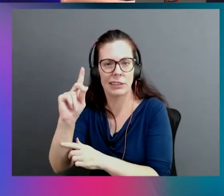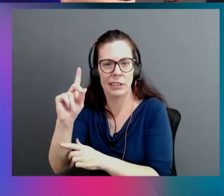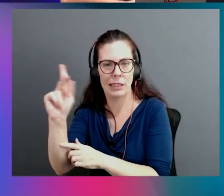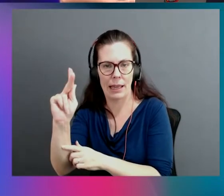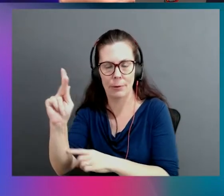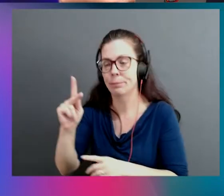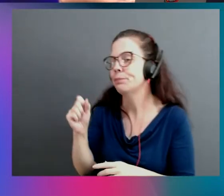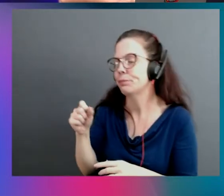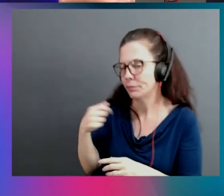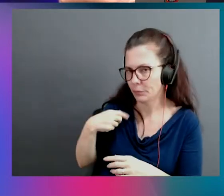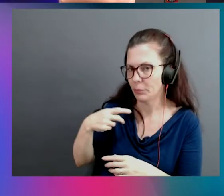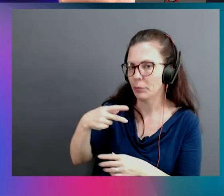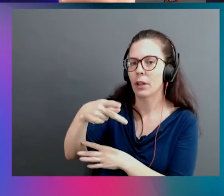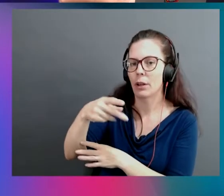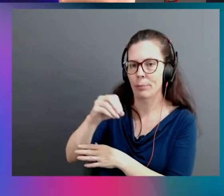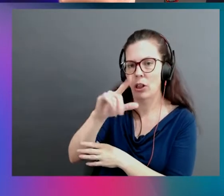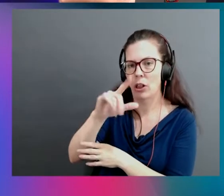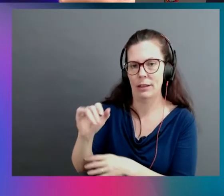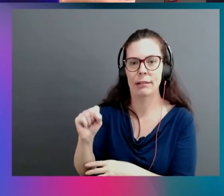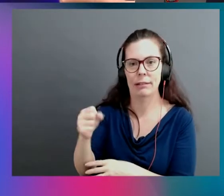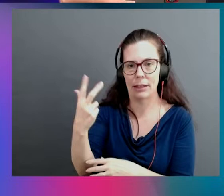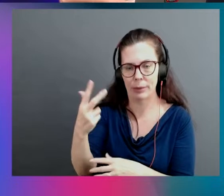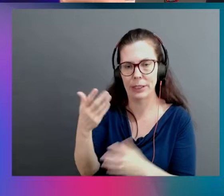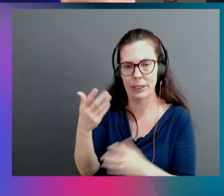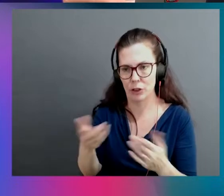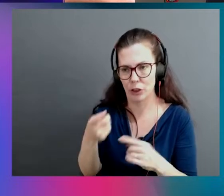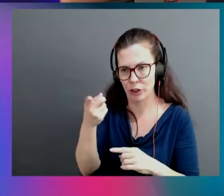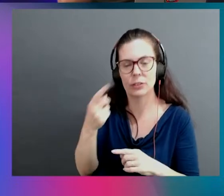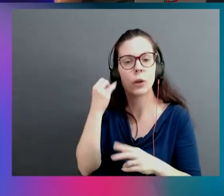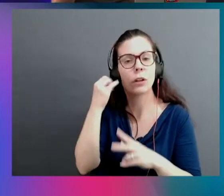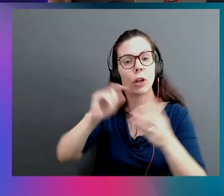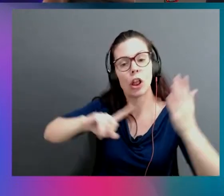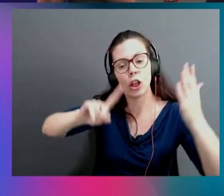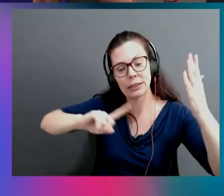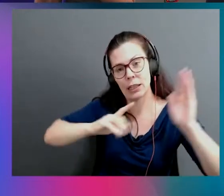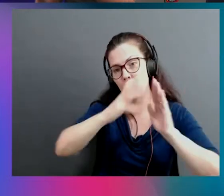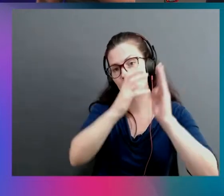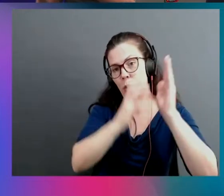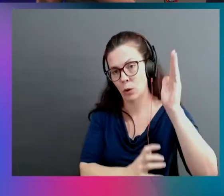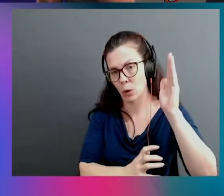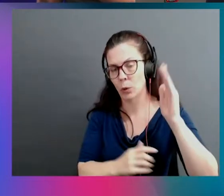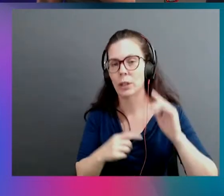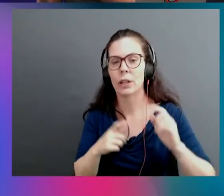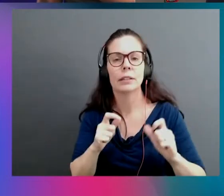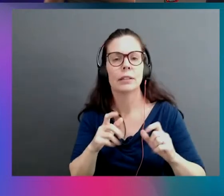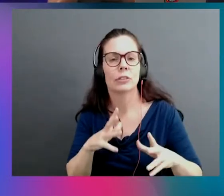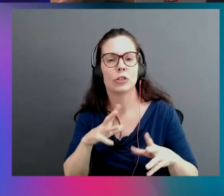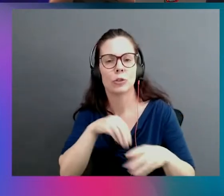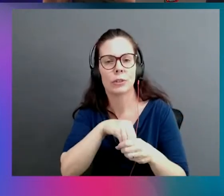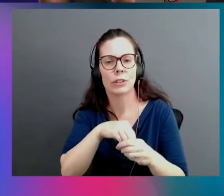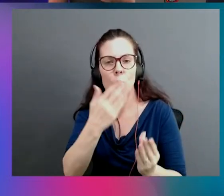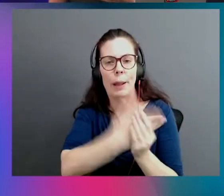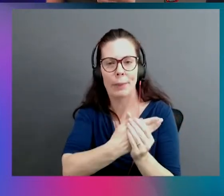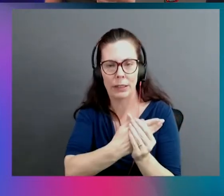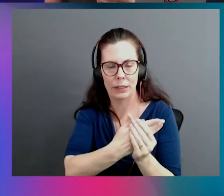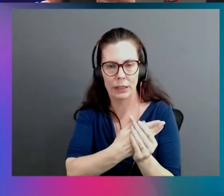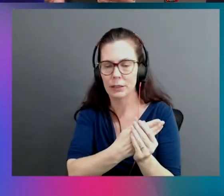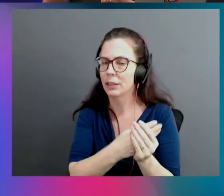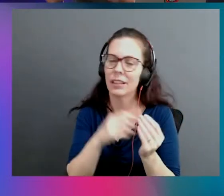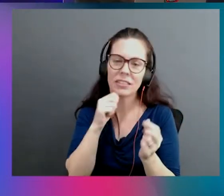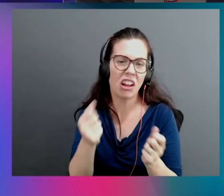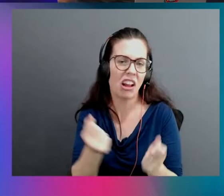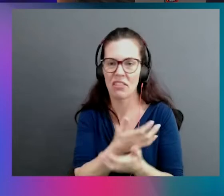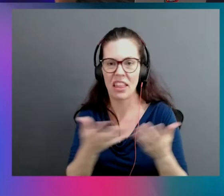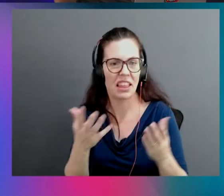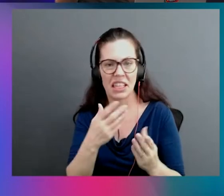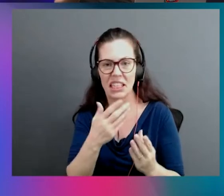down our code here, I'm going to have to put some things into a bucket. Okay. I'm not going to have to put everything into a bucket.